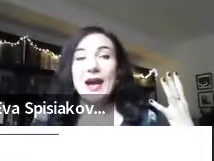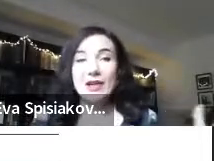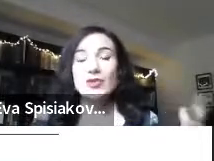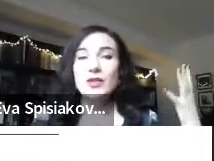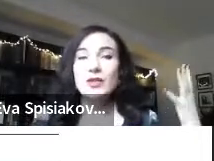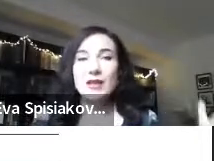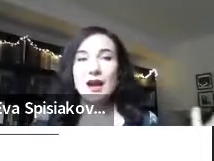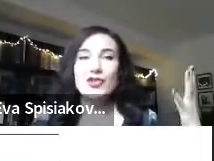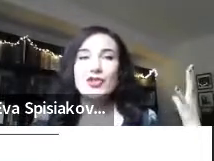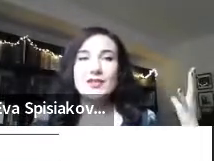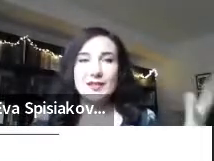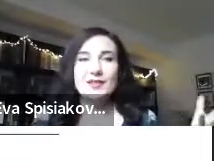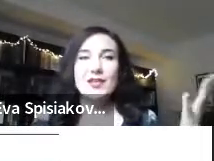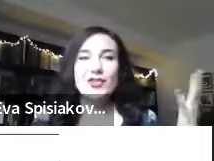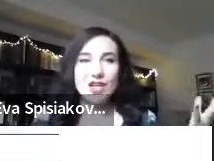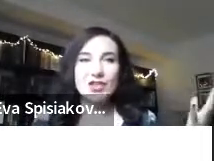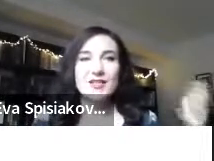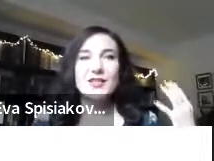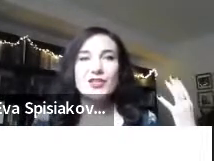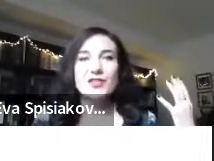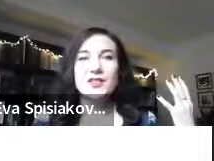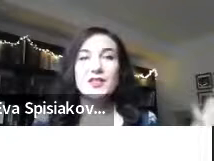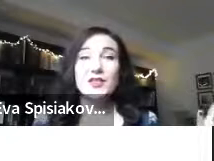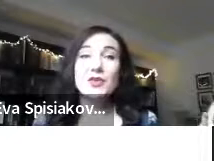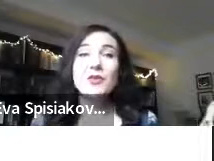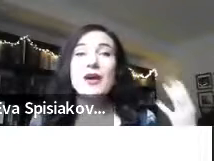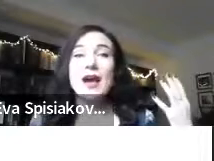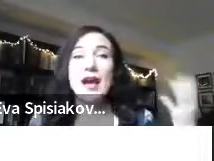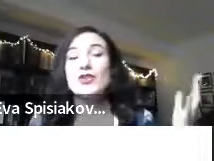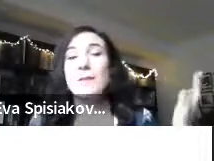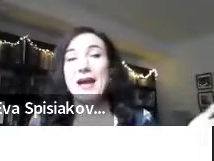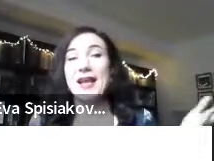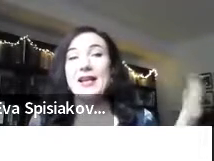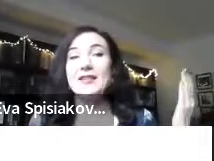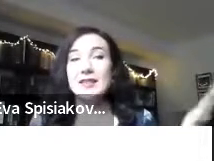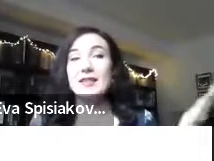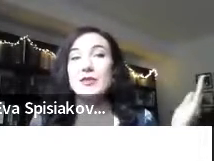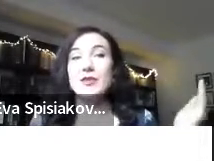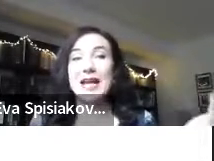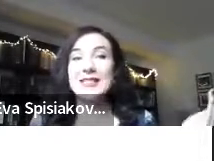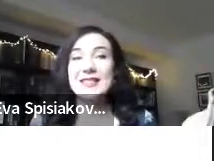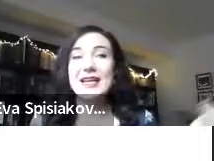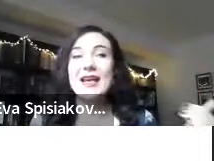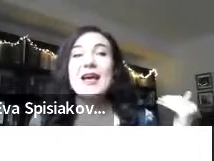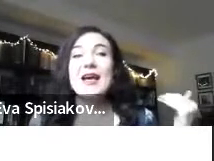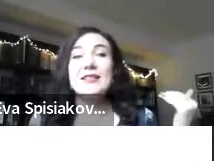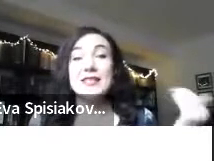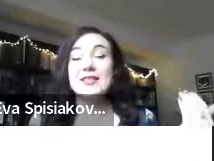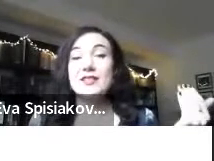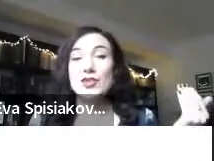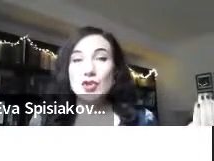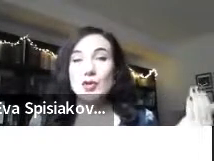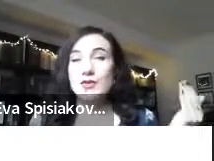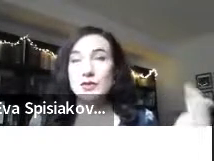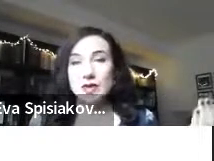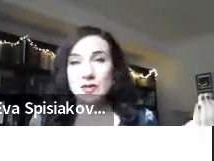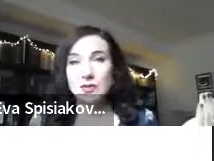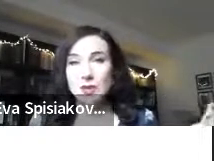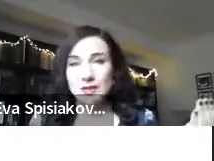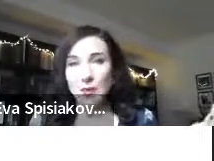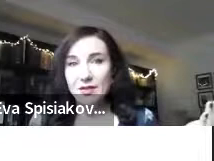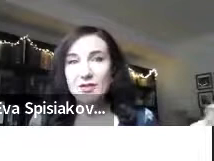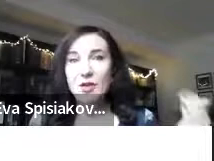way to actual large systemic changes, such as the EU actually banning single-use plastic since